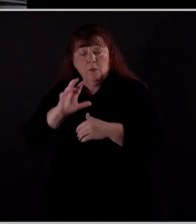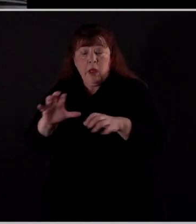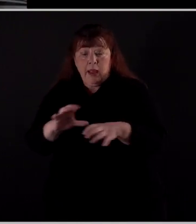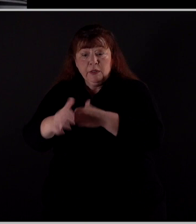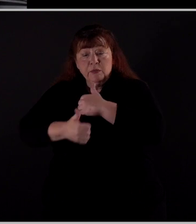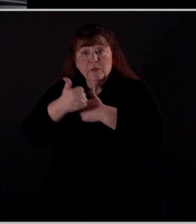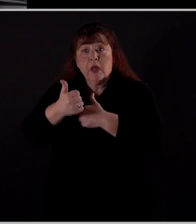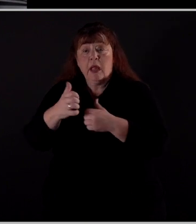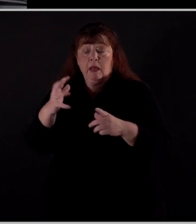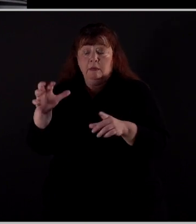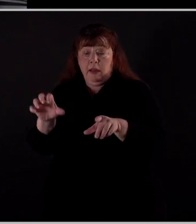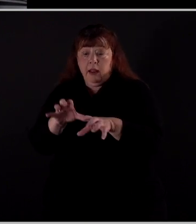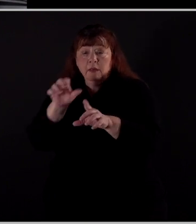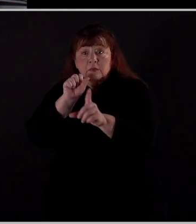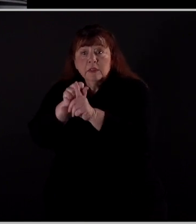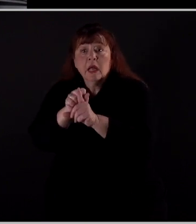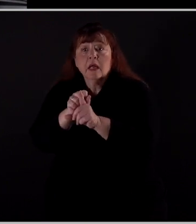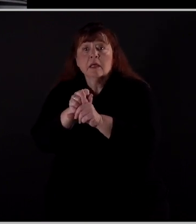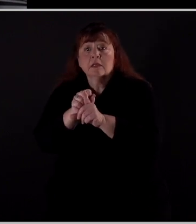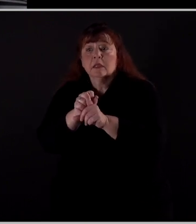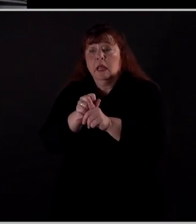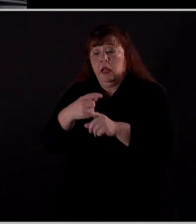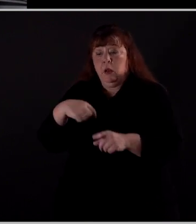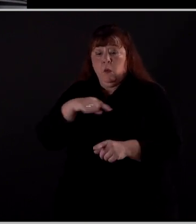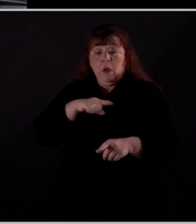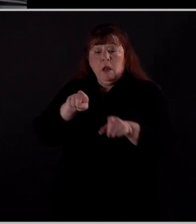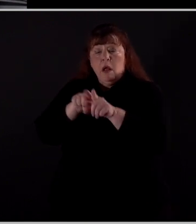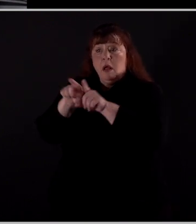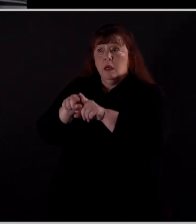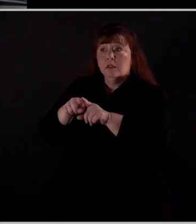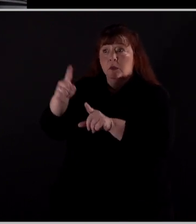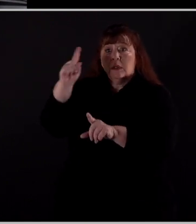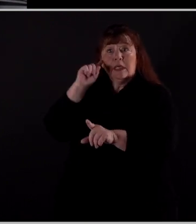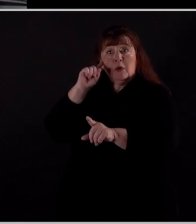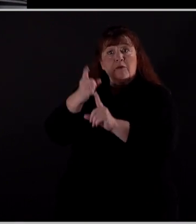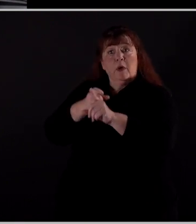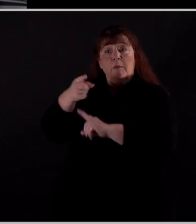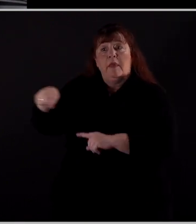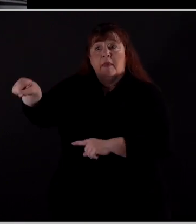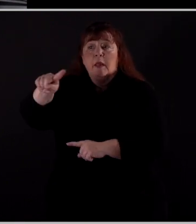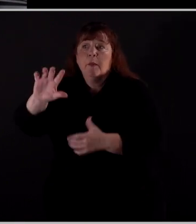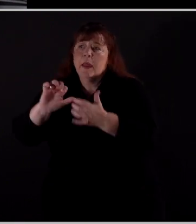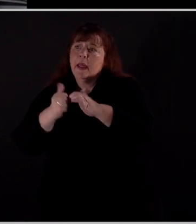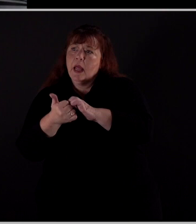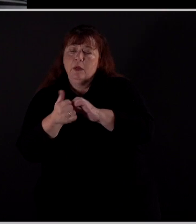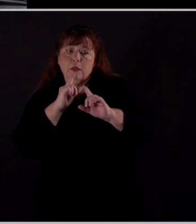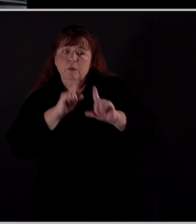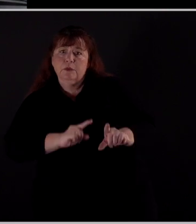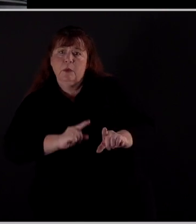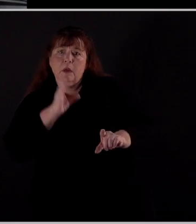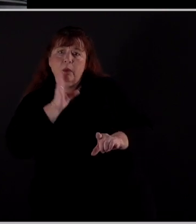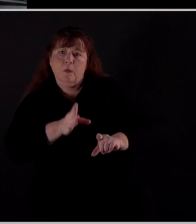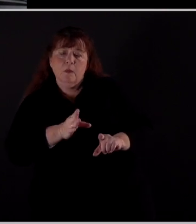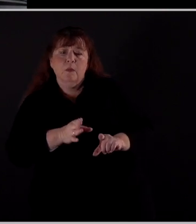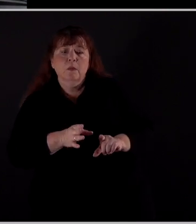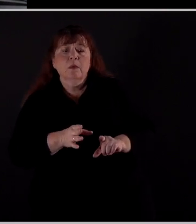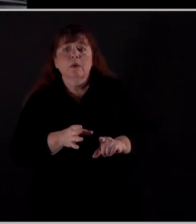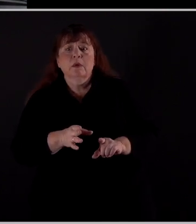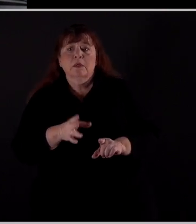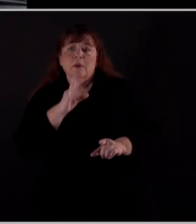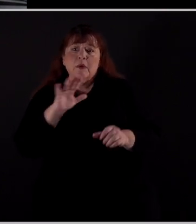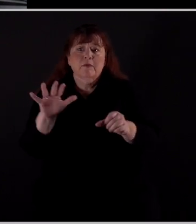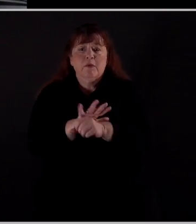active attacks, and we also have an opportunity to hear from them as to how they're going to respond so that there's a